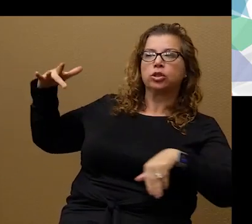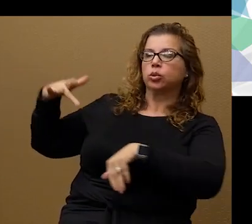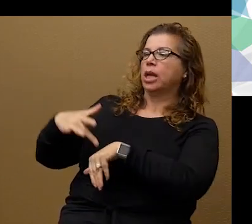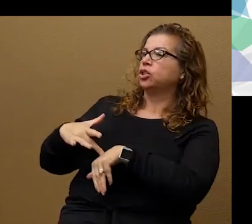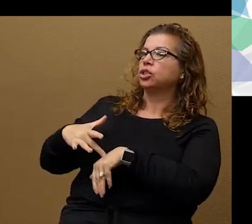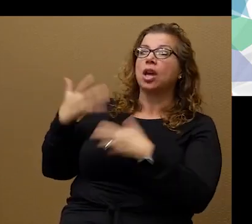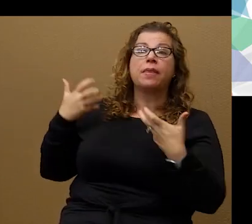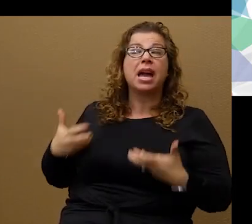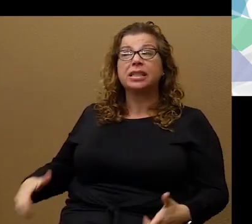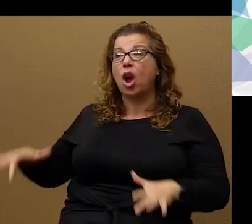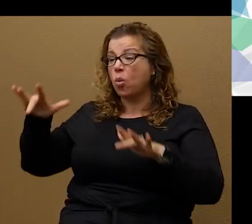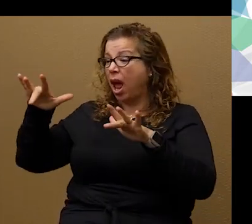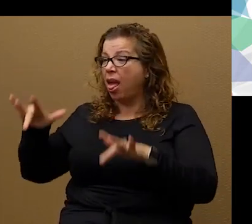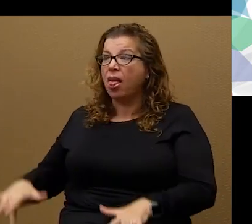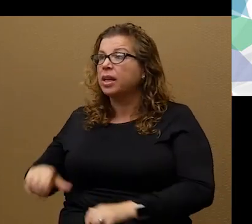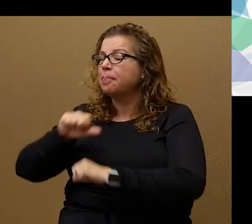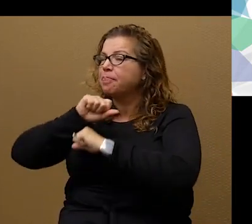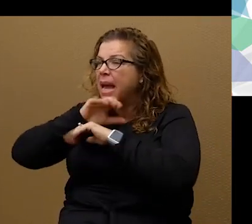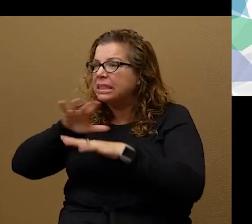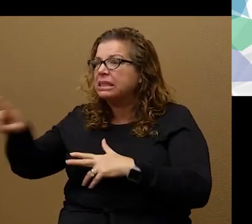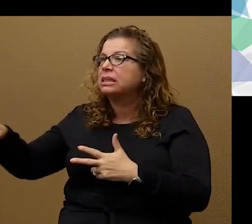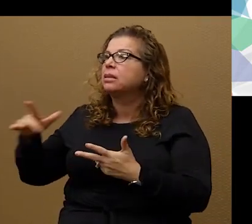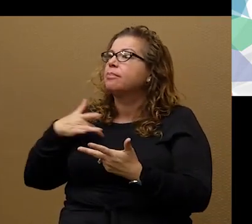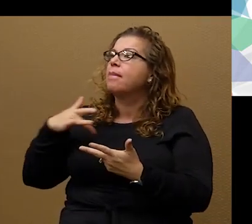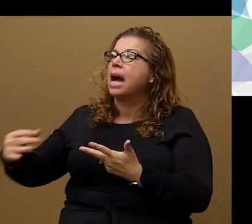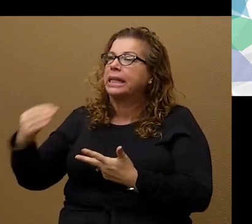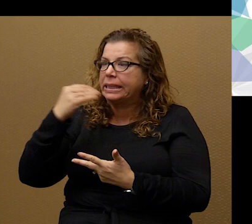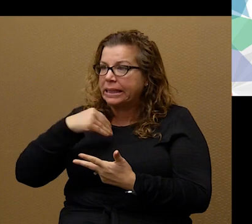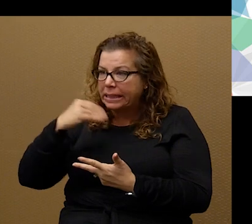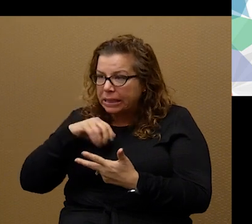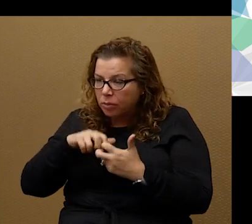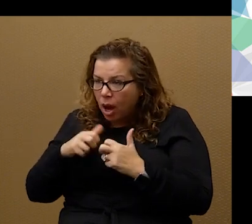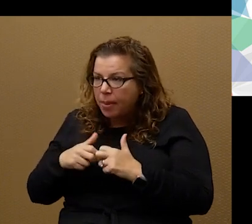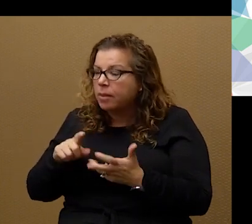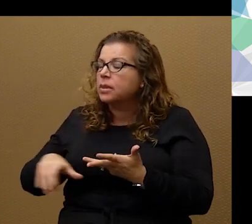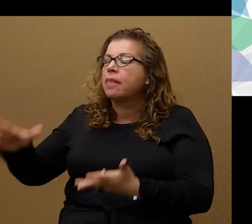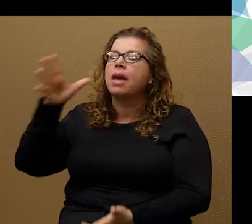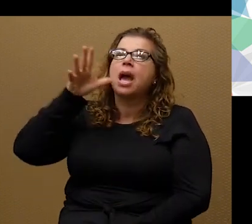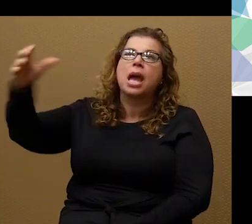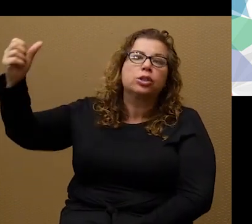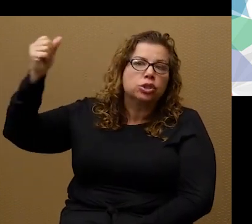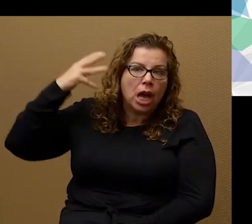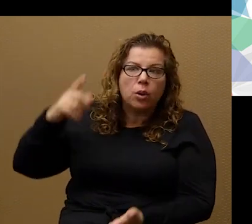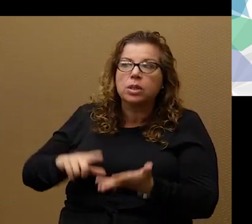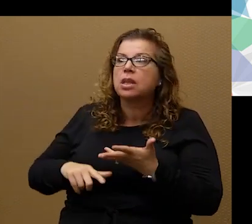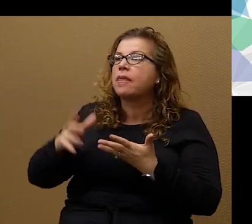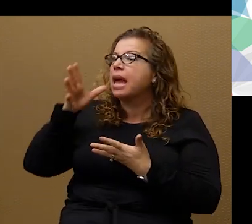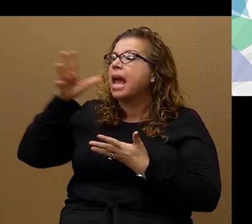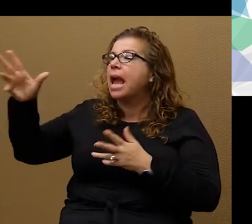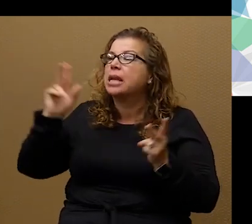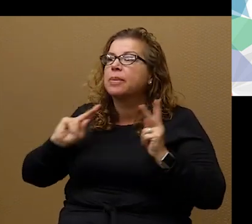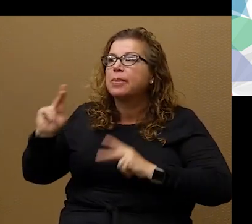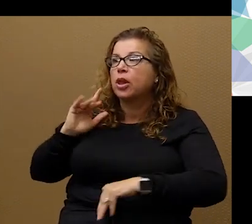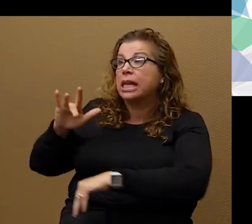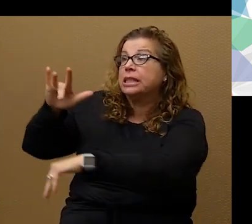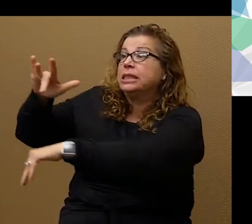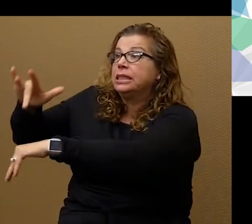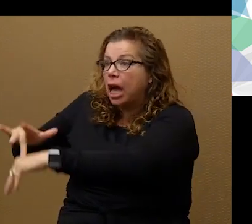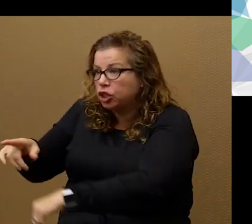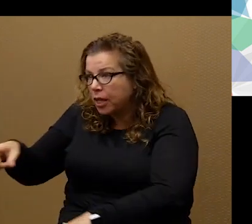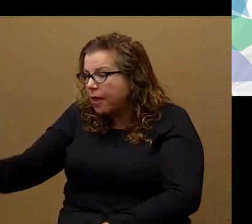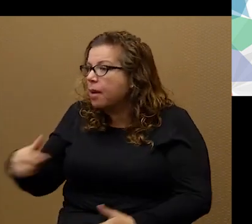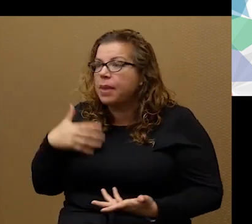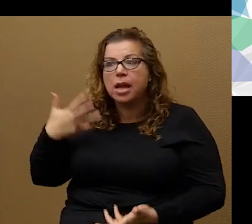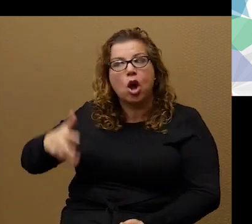messy. They have some eating issues. They hate taking showers. They hate people touching them. They don't want anyone doing